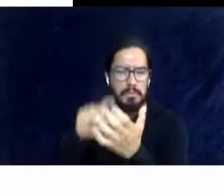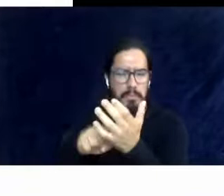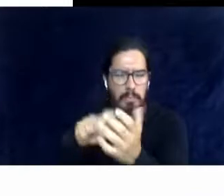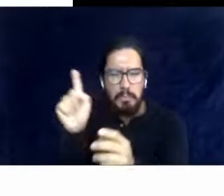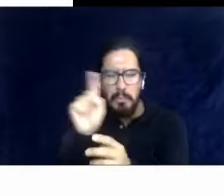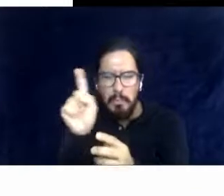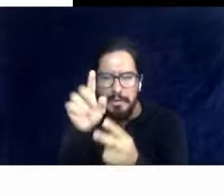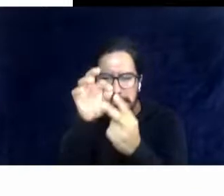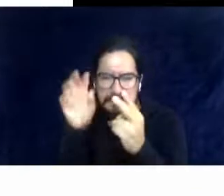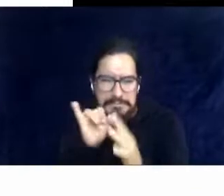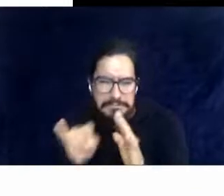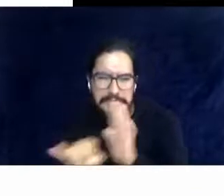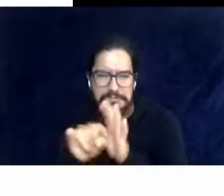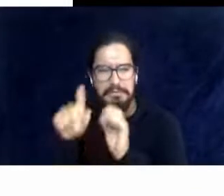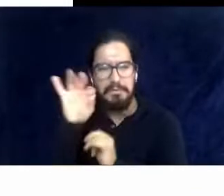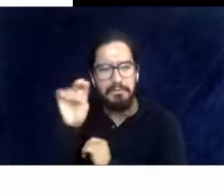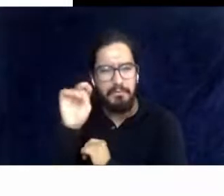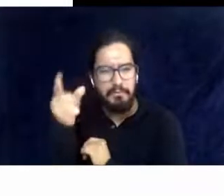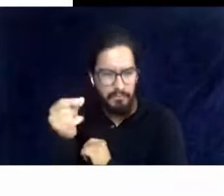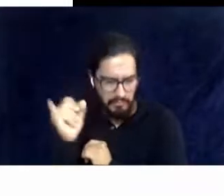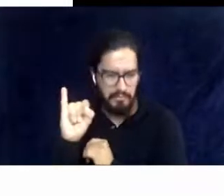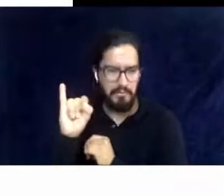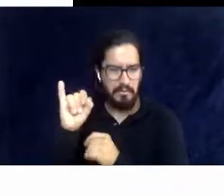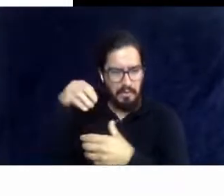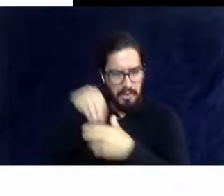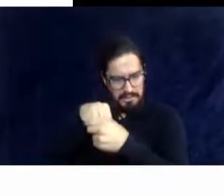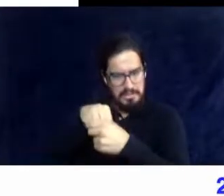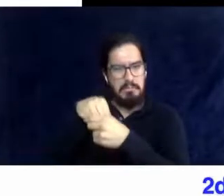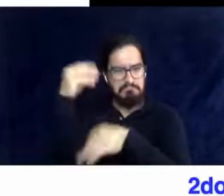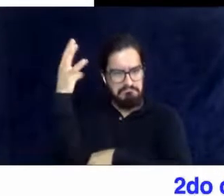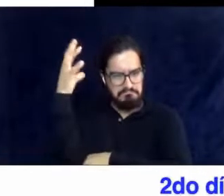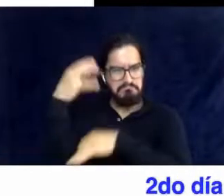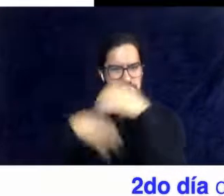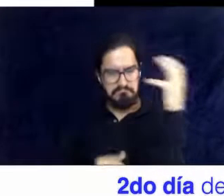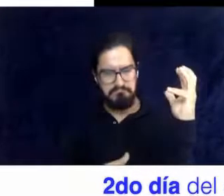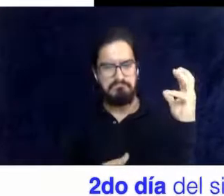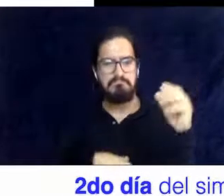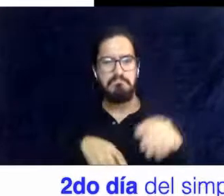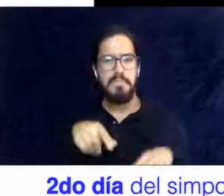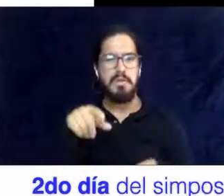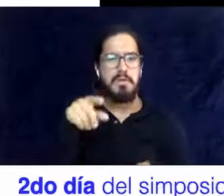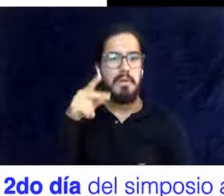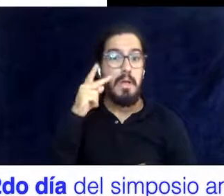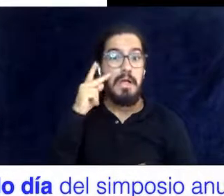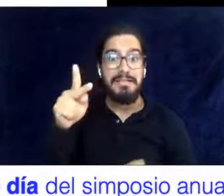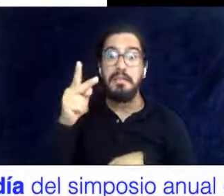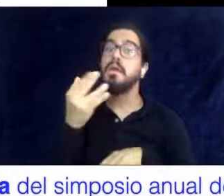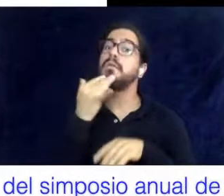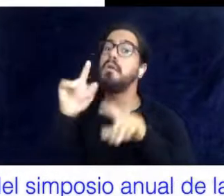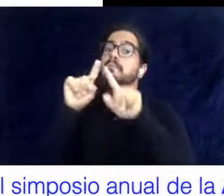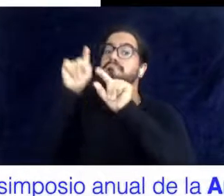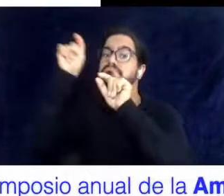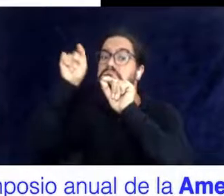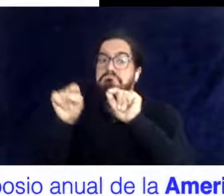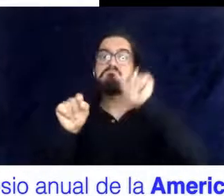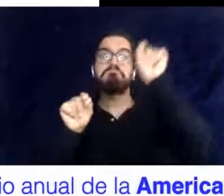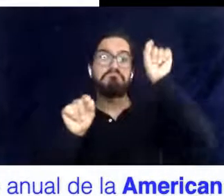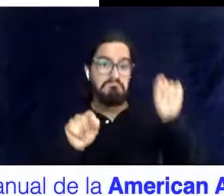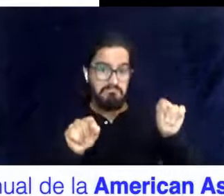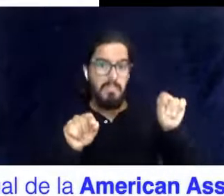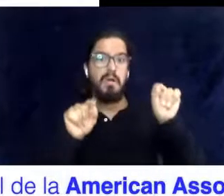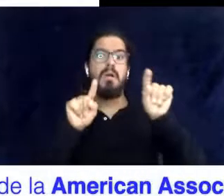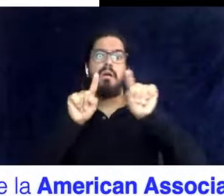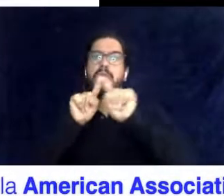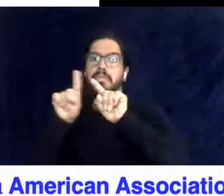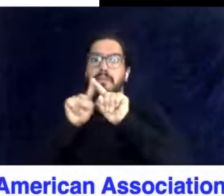is shown in the y-axis. And in the graph, you can see individual dots that are color-coded with different sizes. Those dots represent